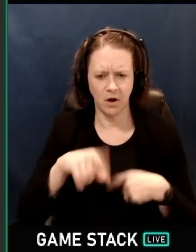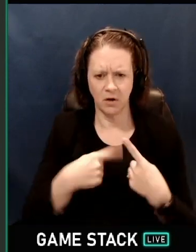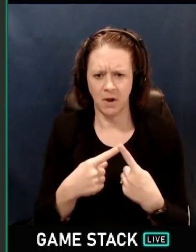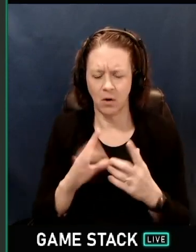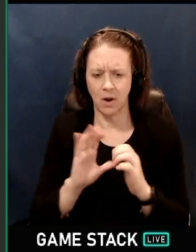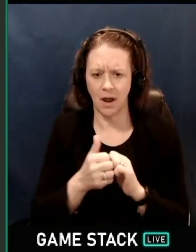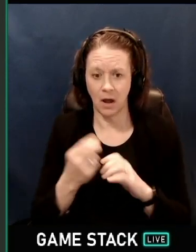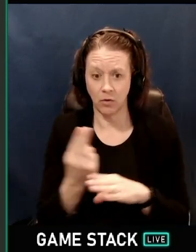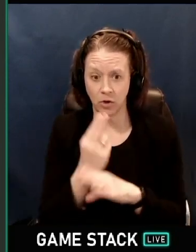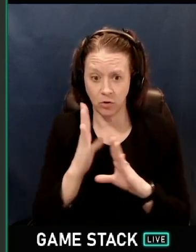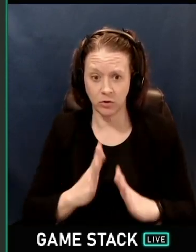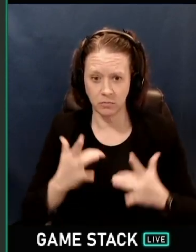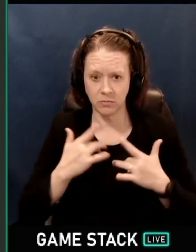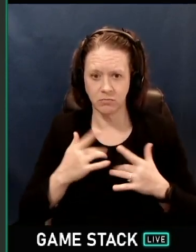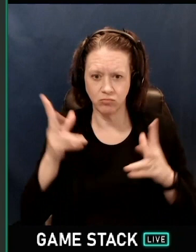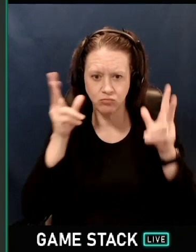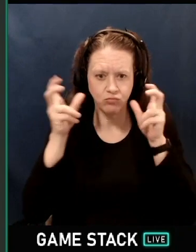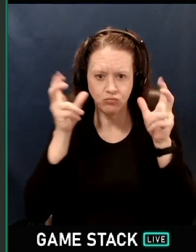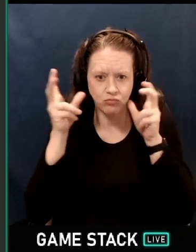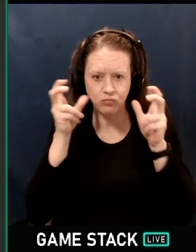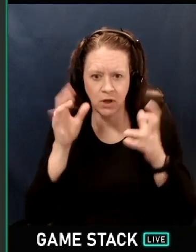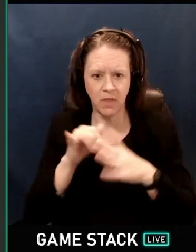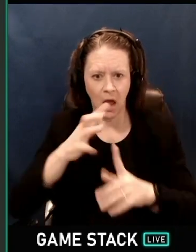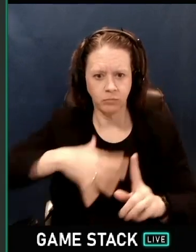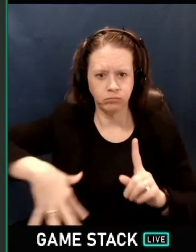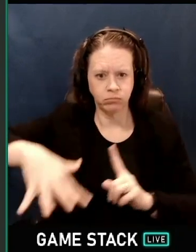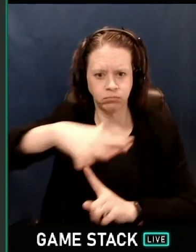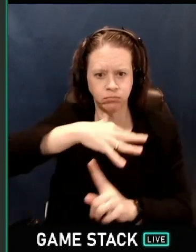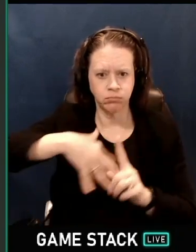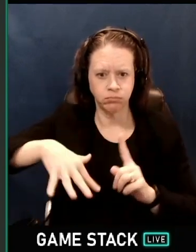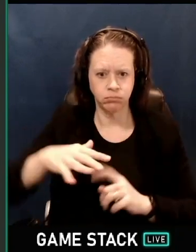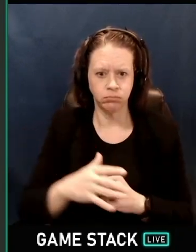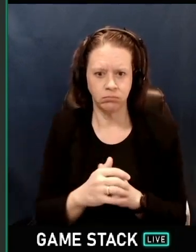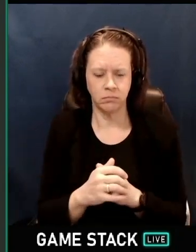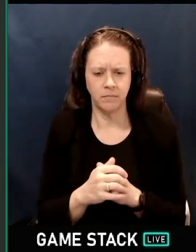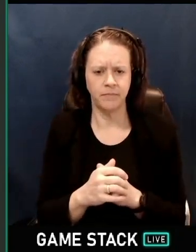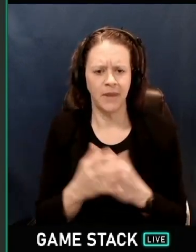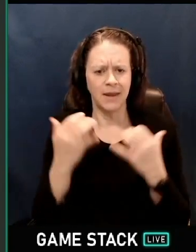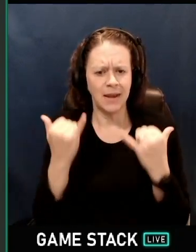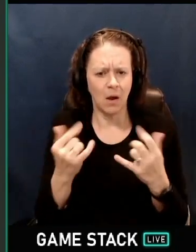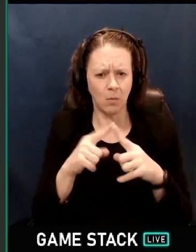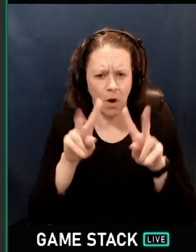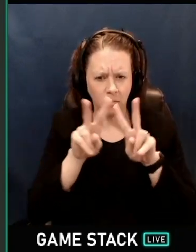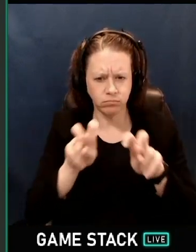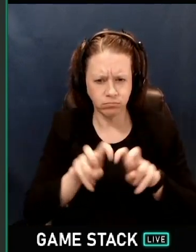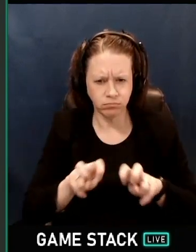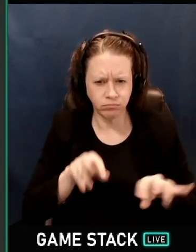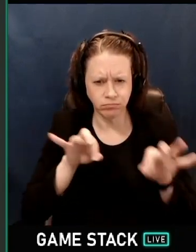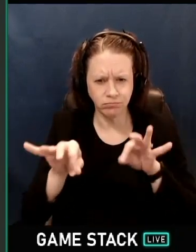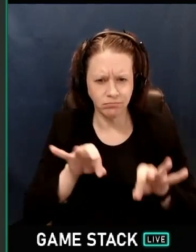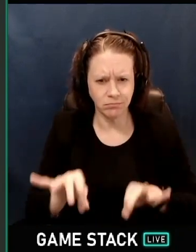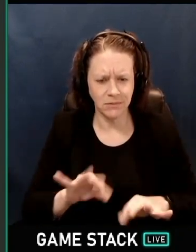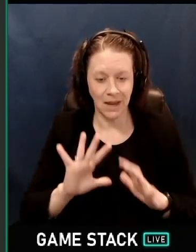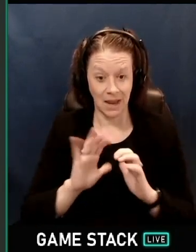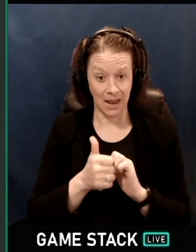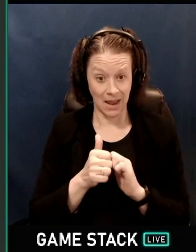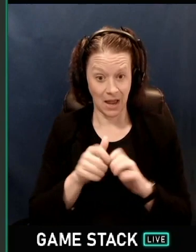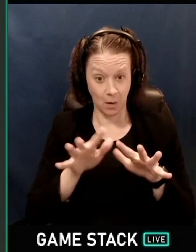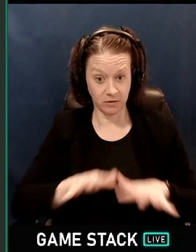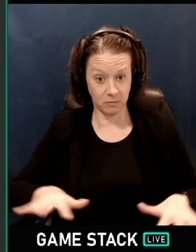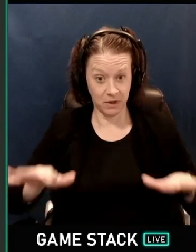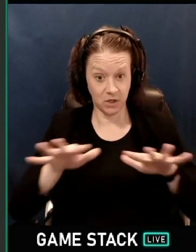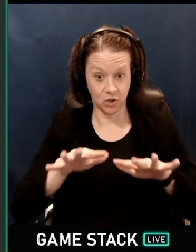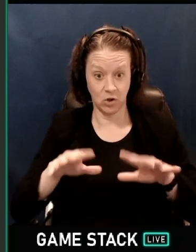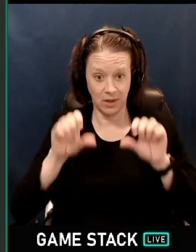your spatial sound. Let's really dig into how spatial can enhance